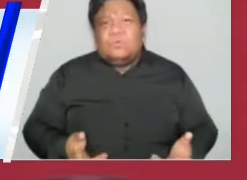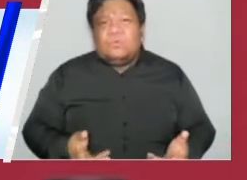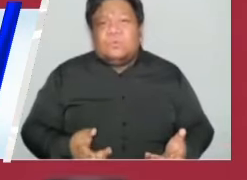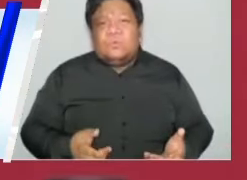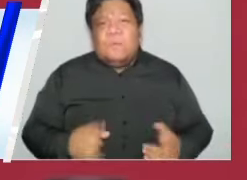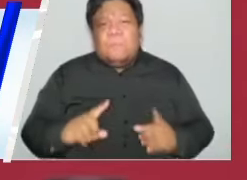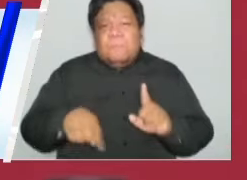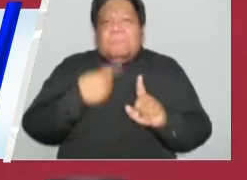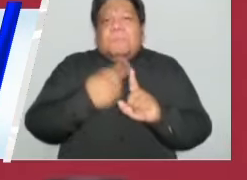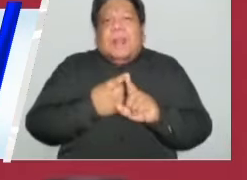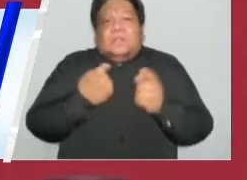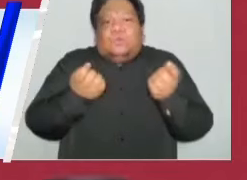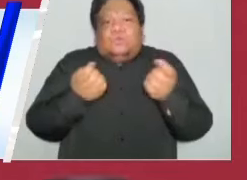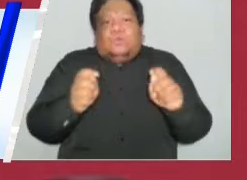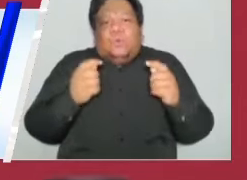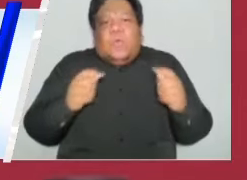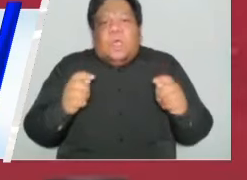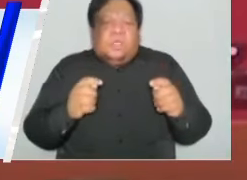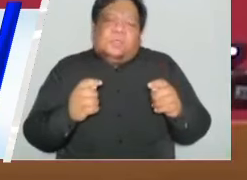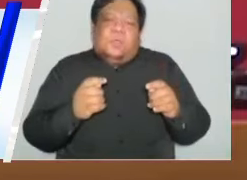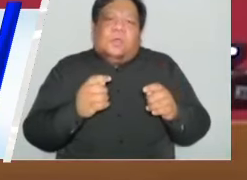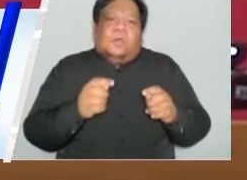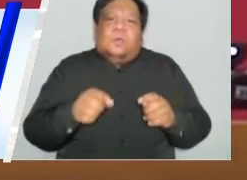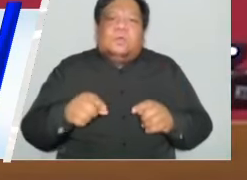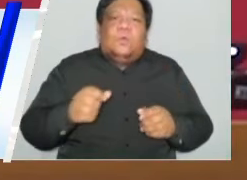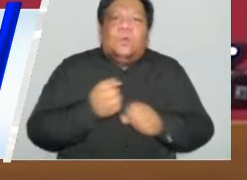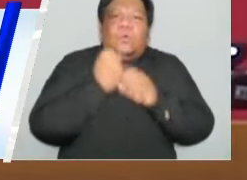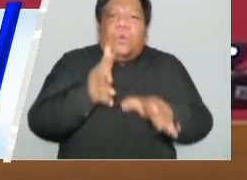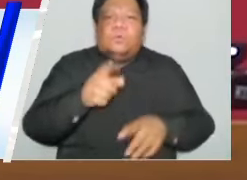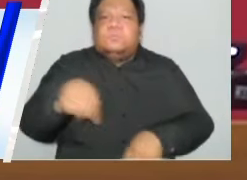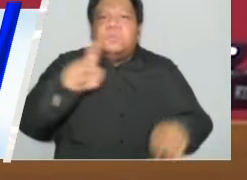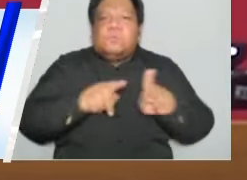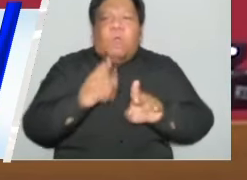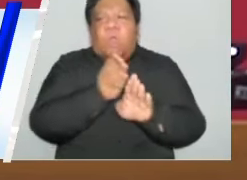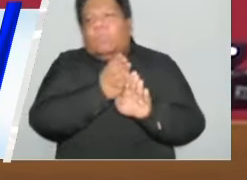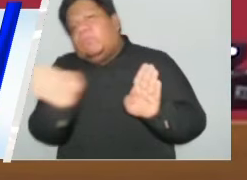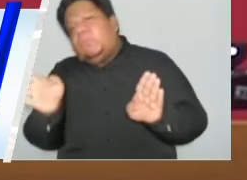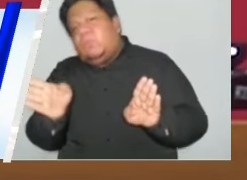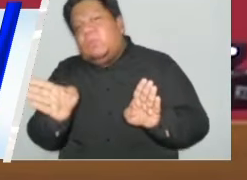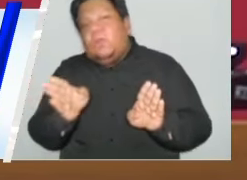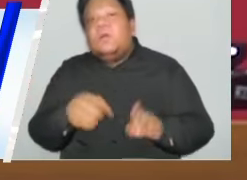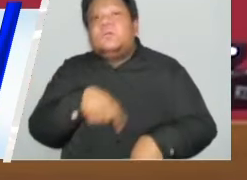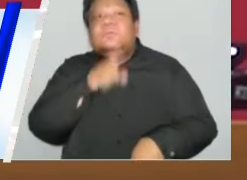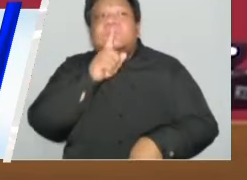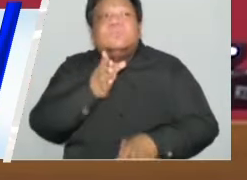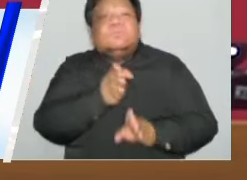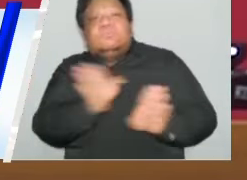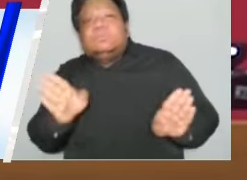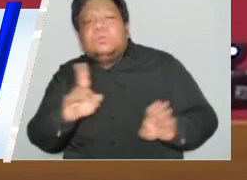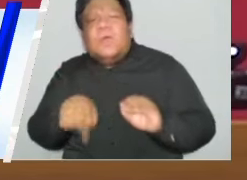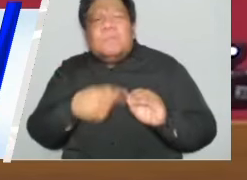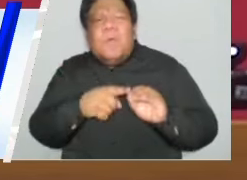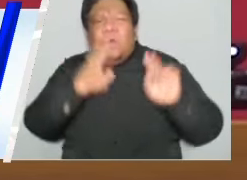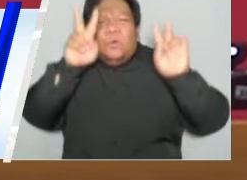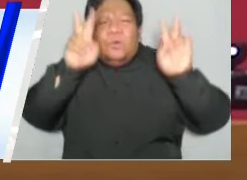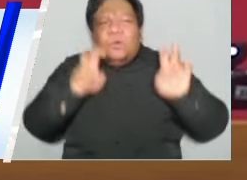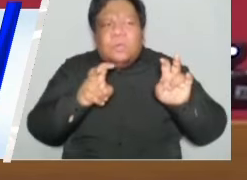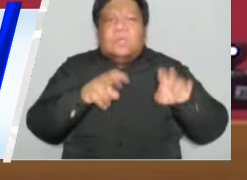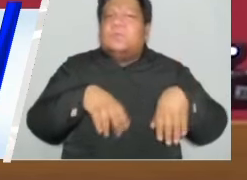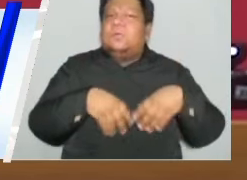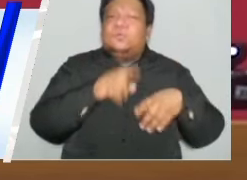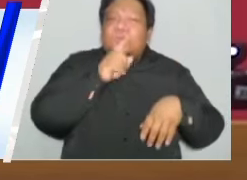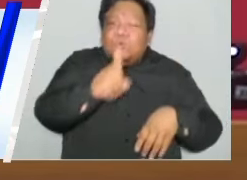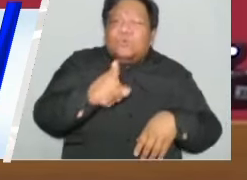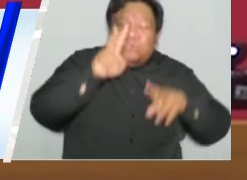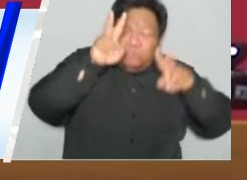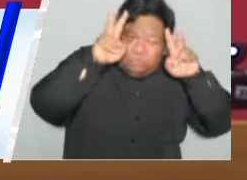to distract from the real issues at hand. The issues surrounding confidential and intelligence funds, the questionable